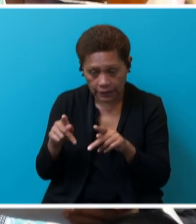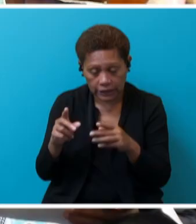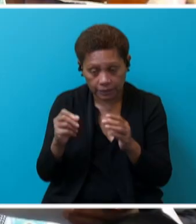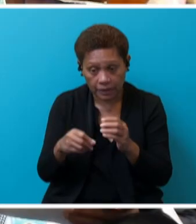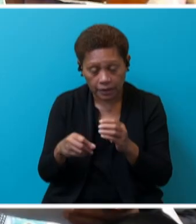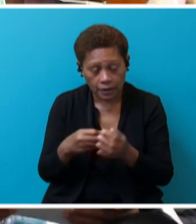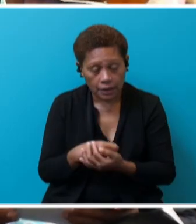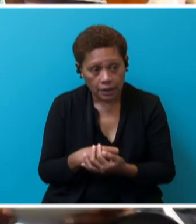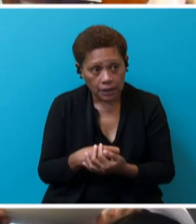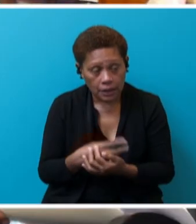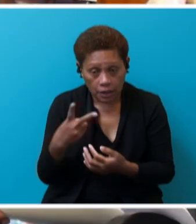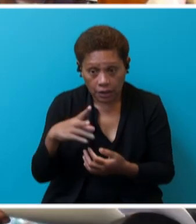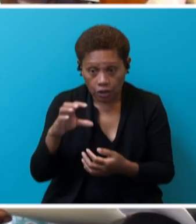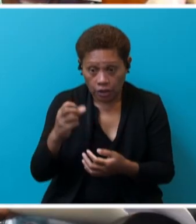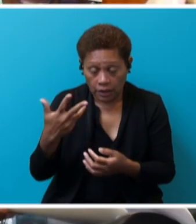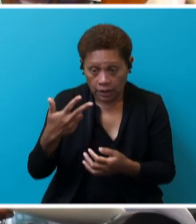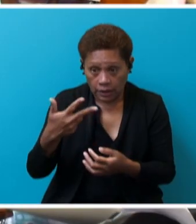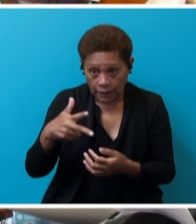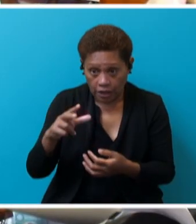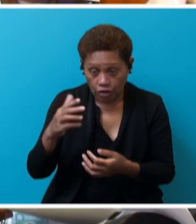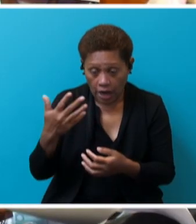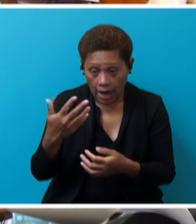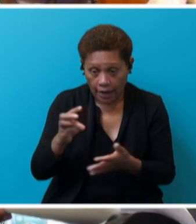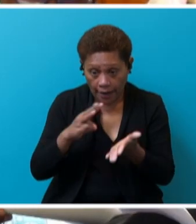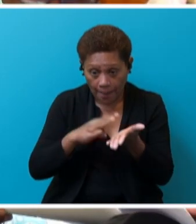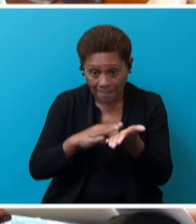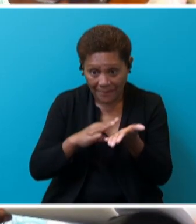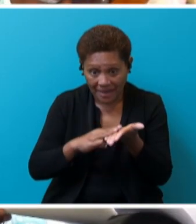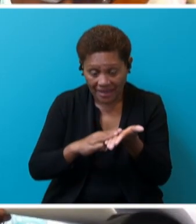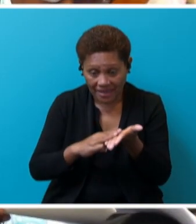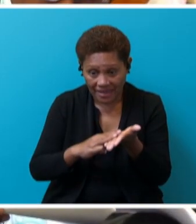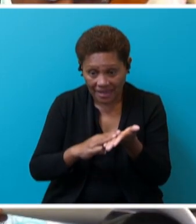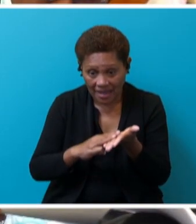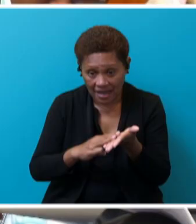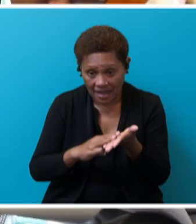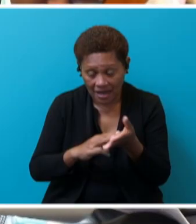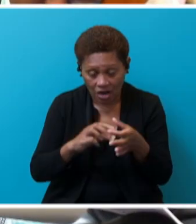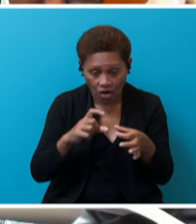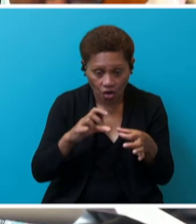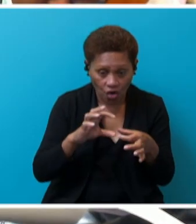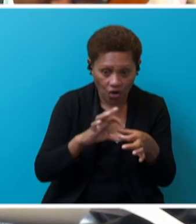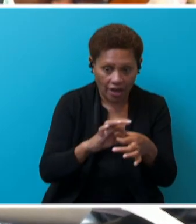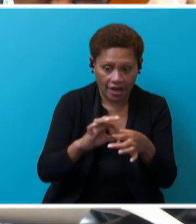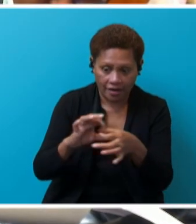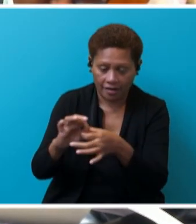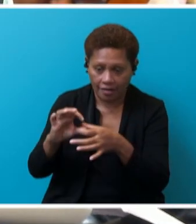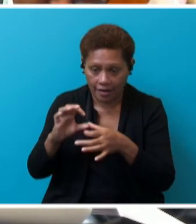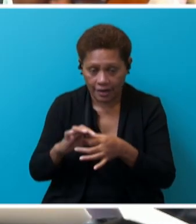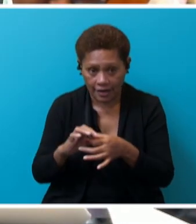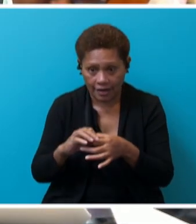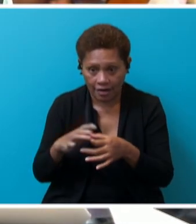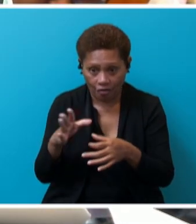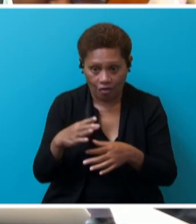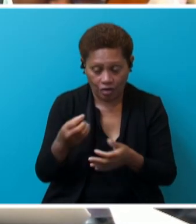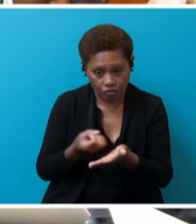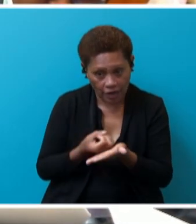total of 1,800 new water meters and 93 new wastewater meters were connected to the reticulation systems, expanding WEF's reach